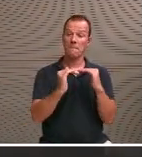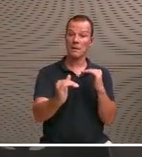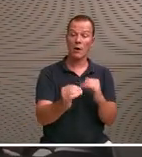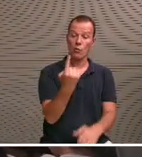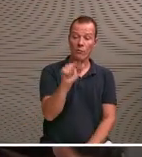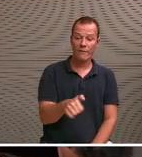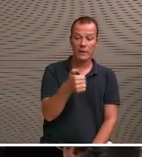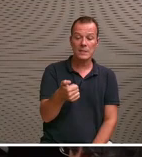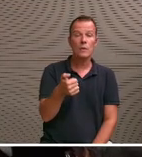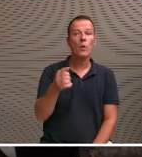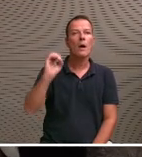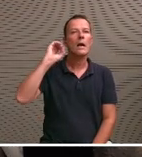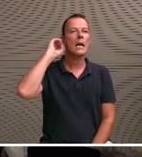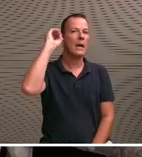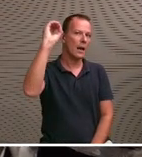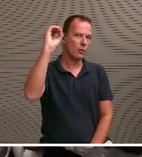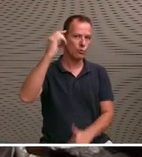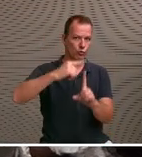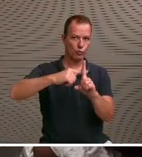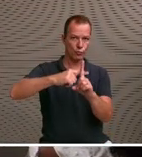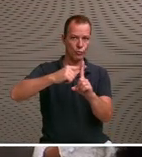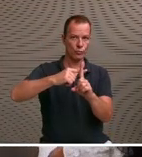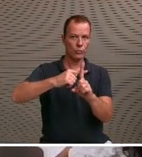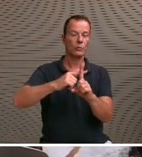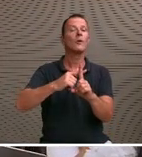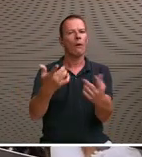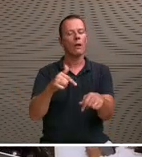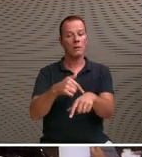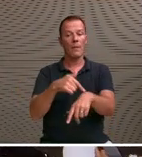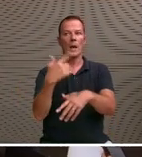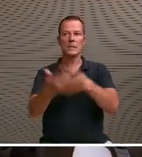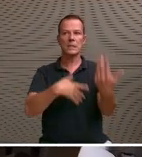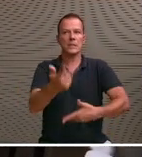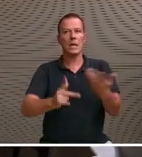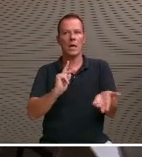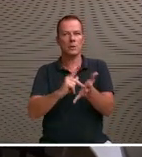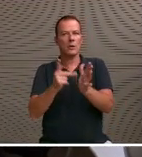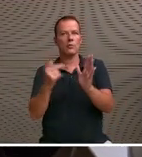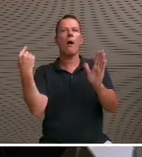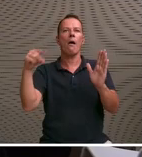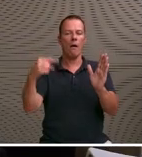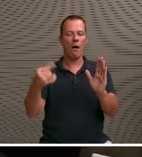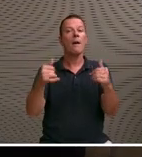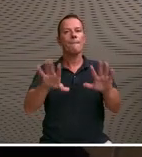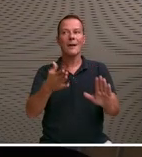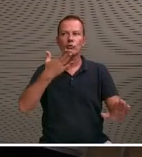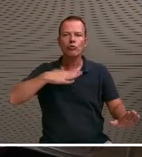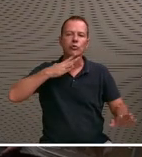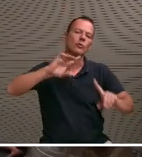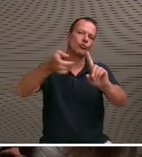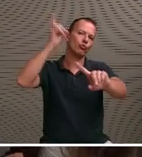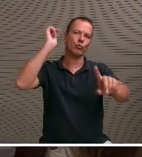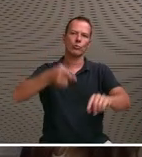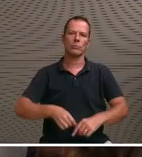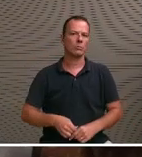We have seen significant acceleration in climate technology deployment, but not enough to keep up with forecasts for